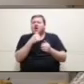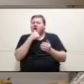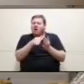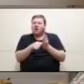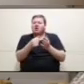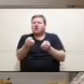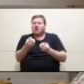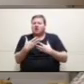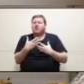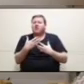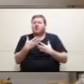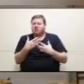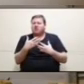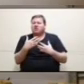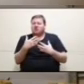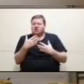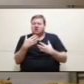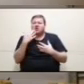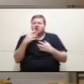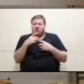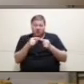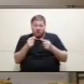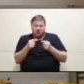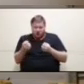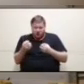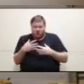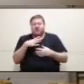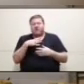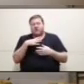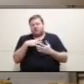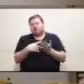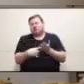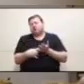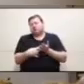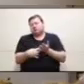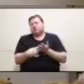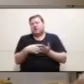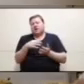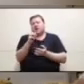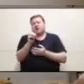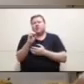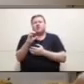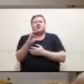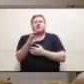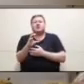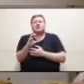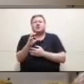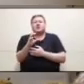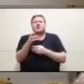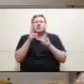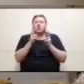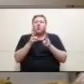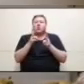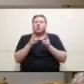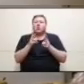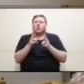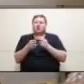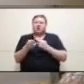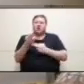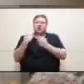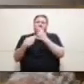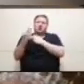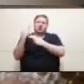And we'll pick it up from there. But I would like the MEC to also have a look at the whole history